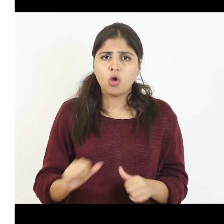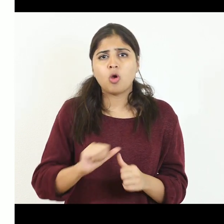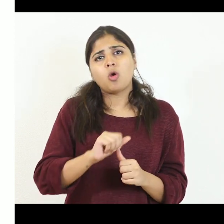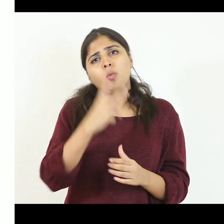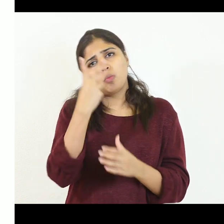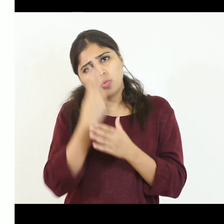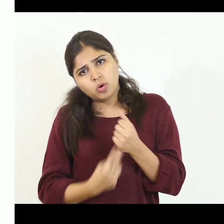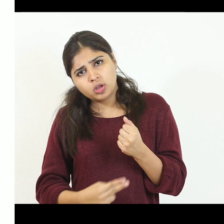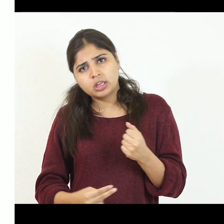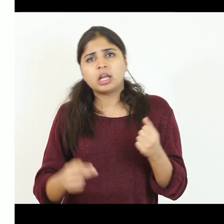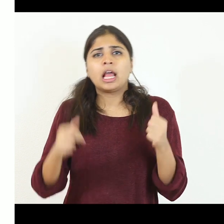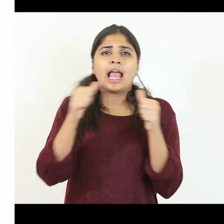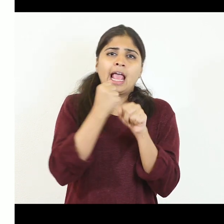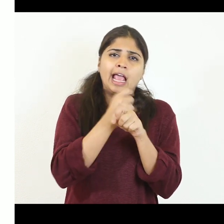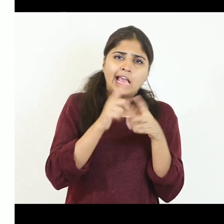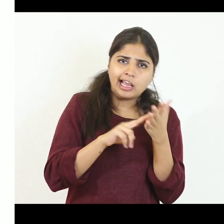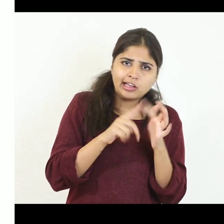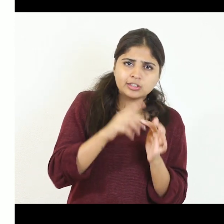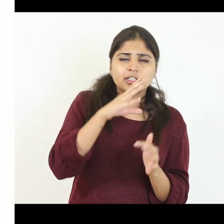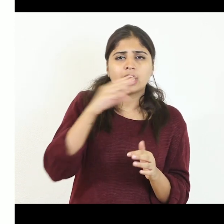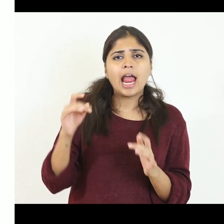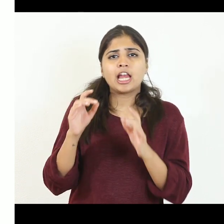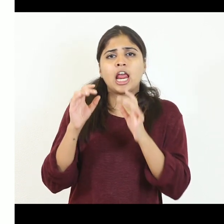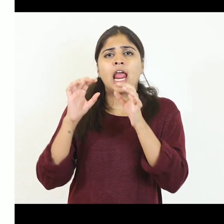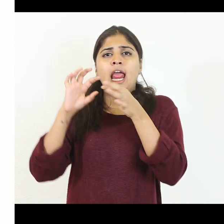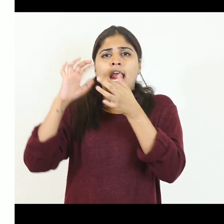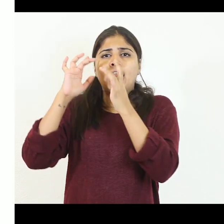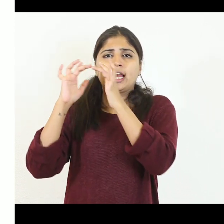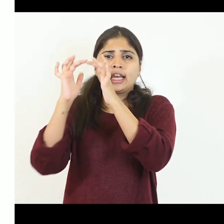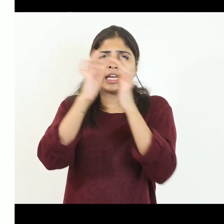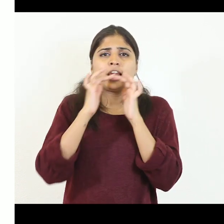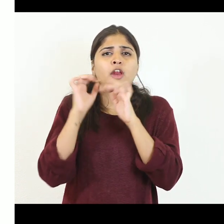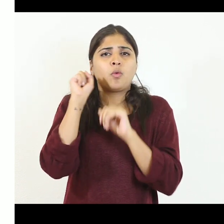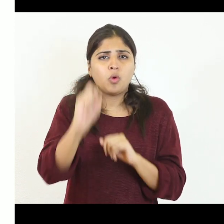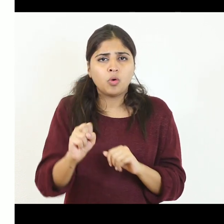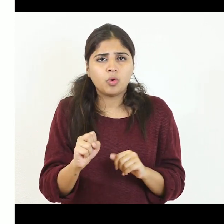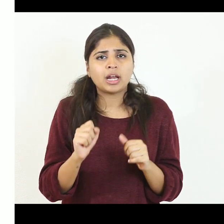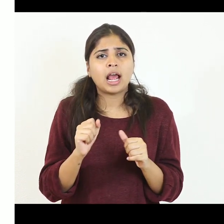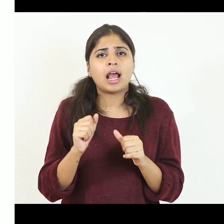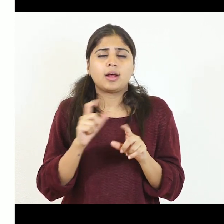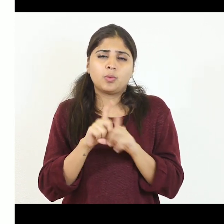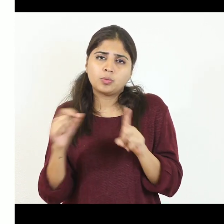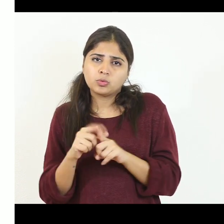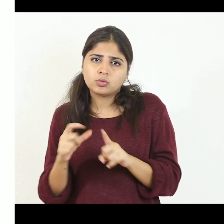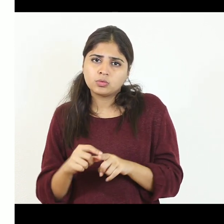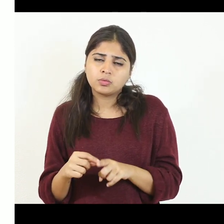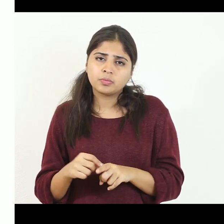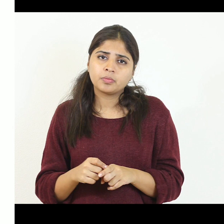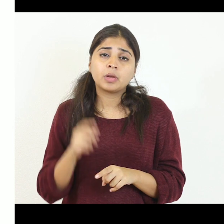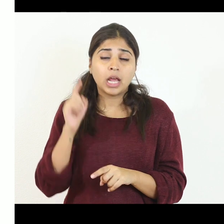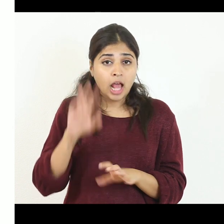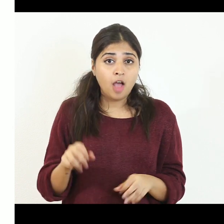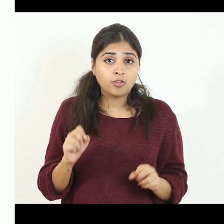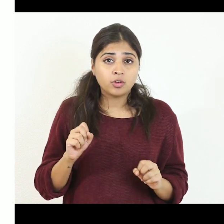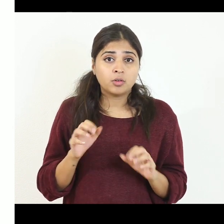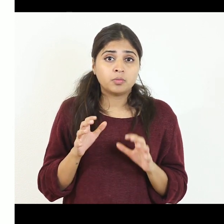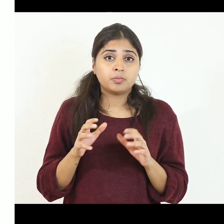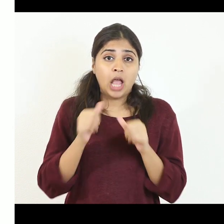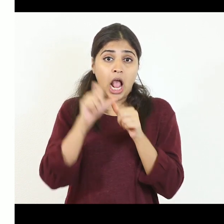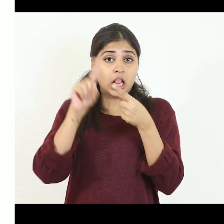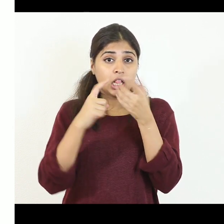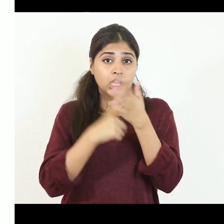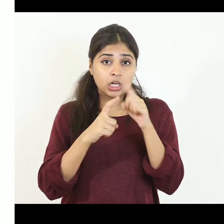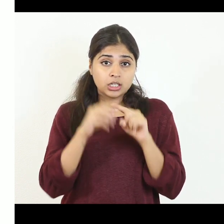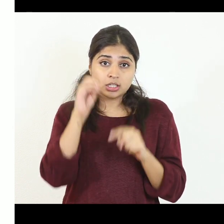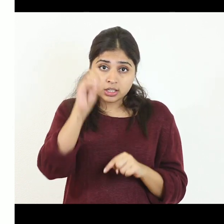both agent-based and network-based activities. It alerts on abnormal access